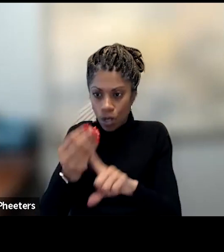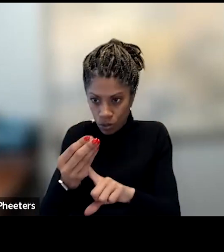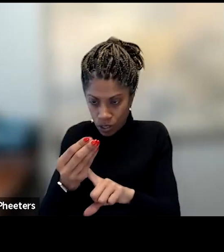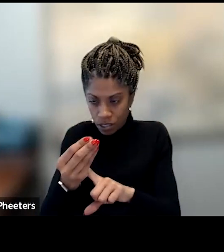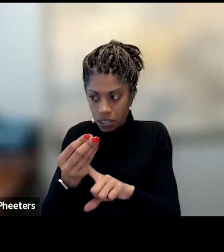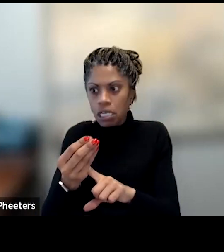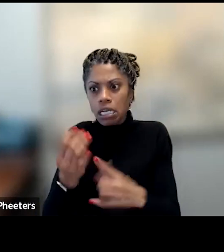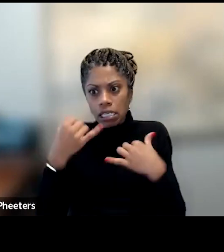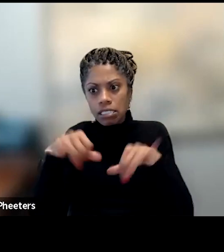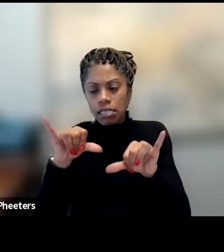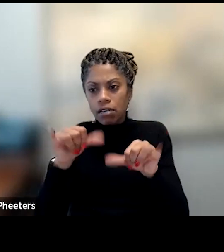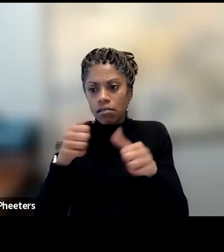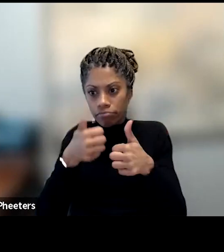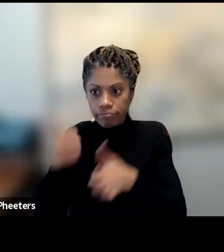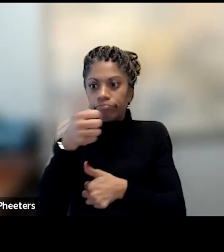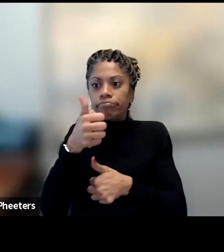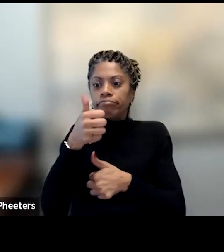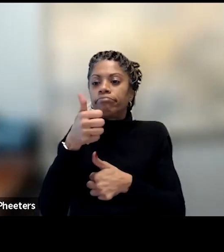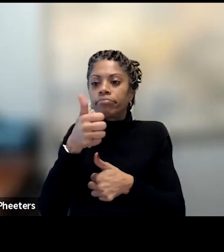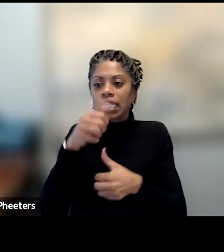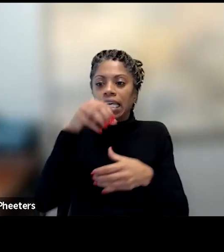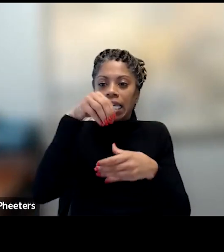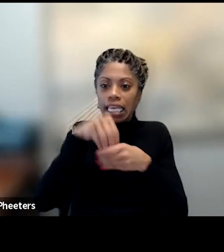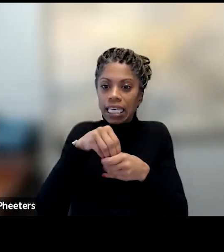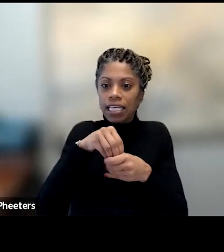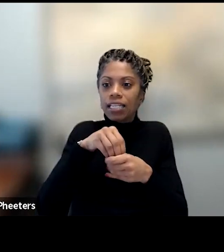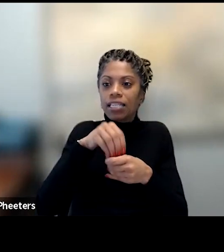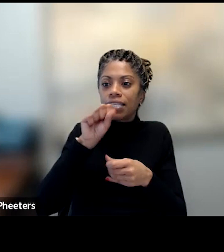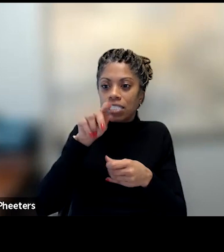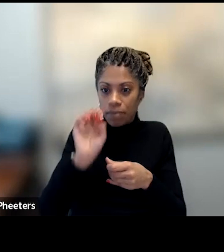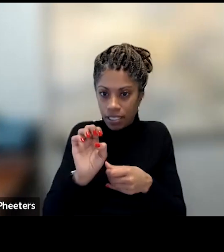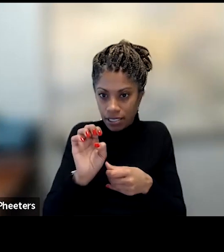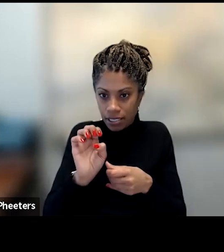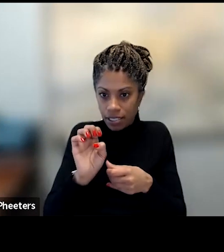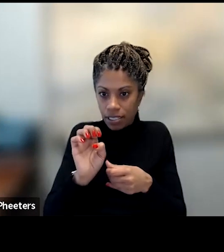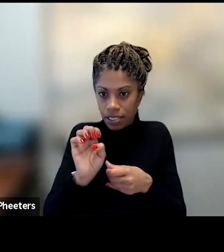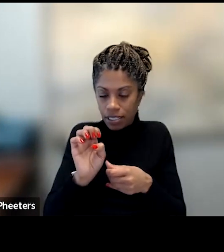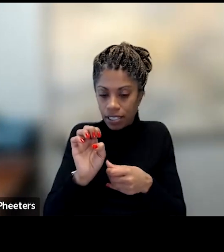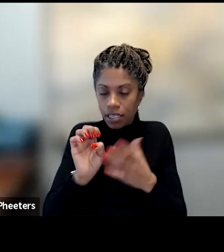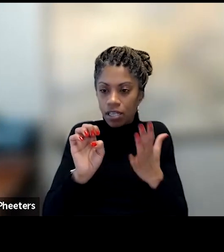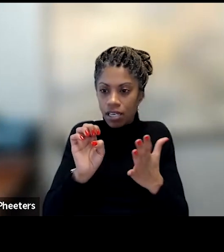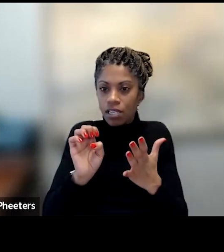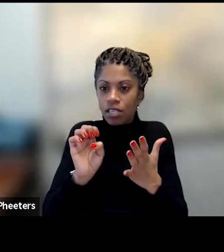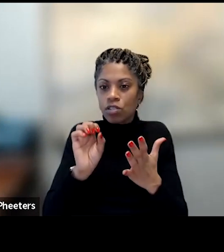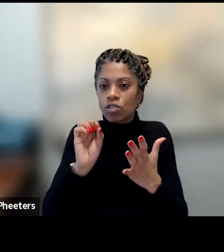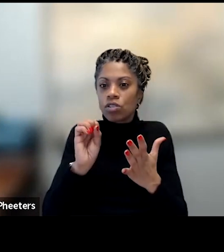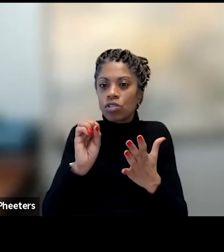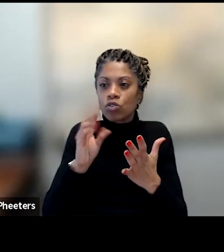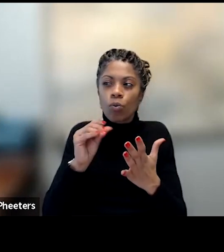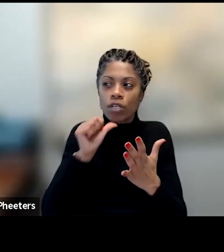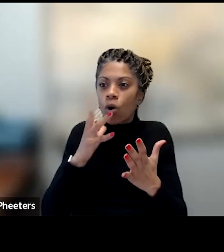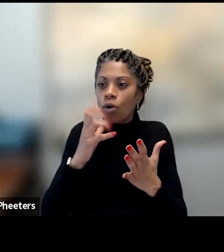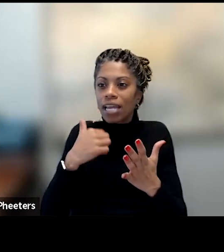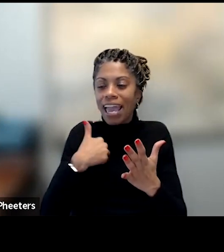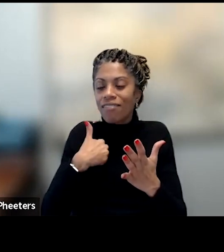distinguish between describing the characteristics of white dominant culture without demonizing like white people. Like this work is not